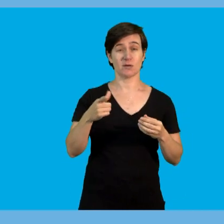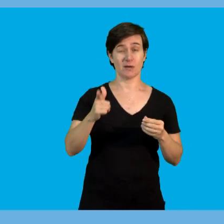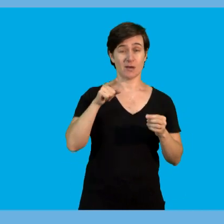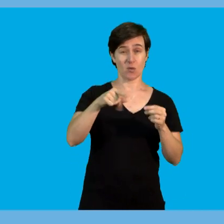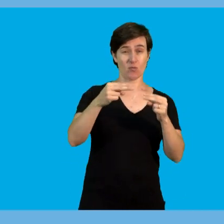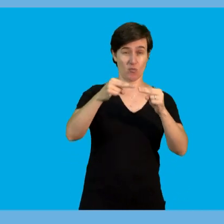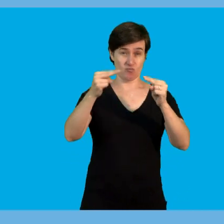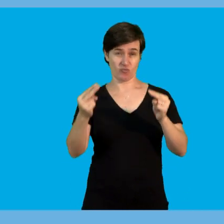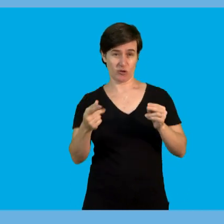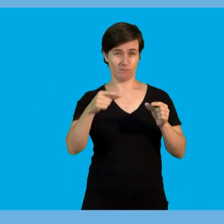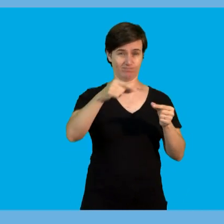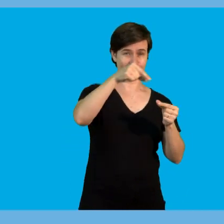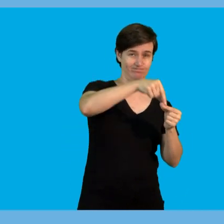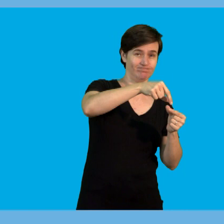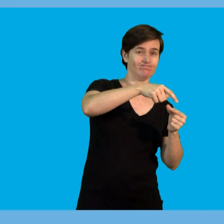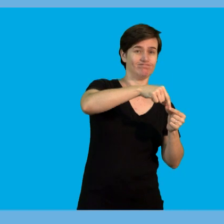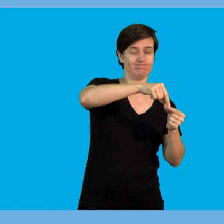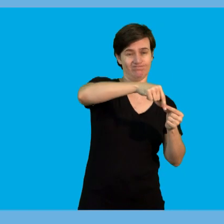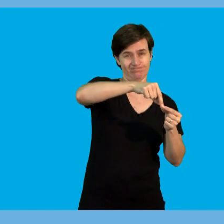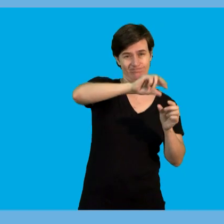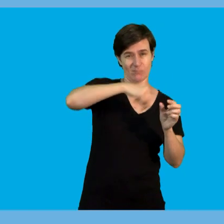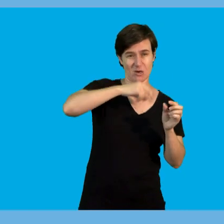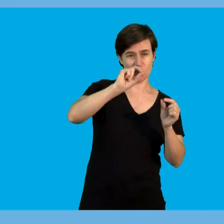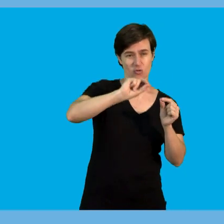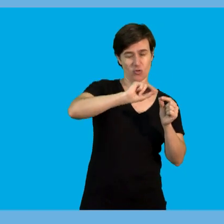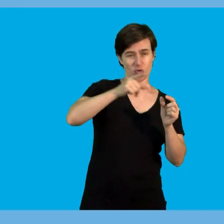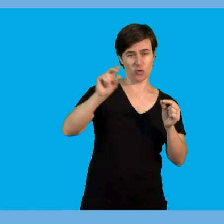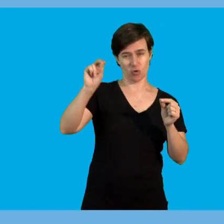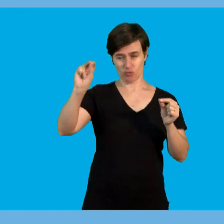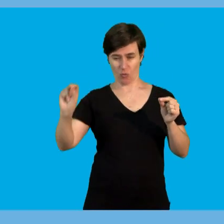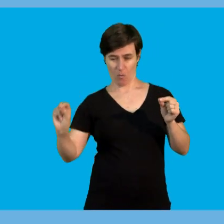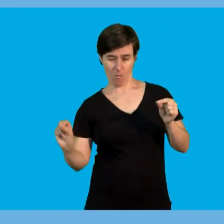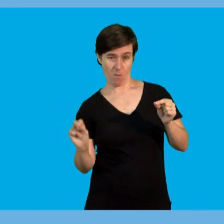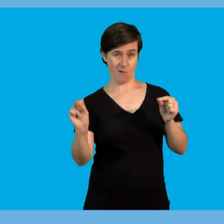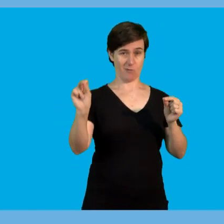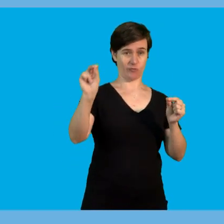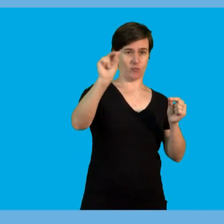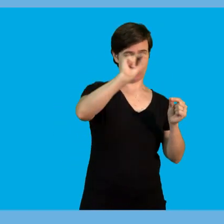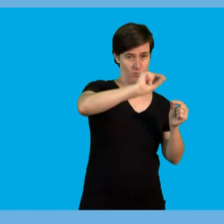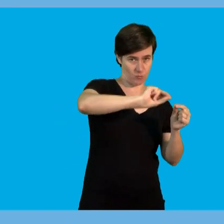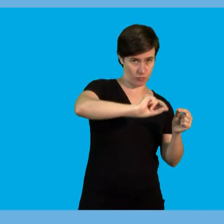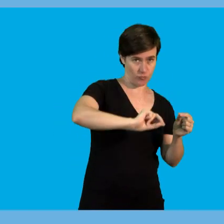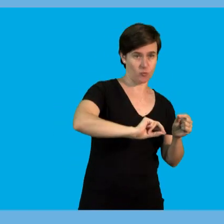two respective beakers. Then he is also going to put in a salt bridge